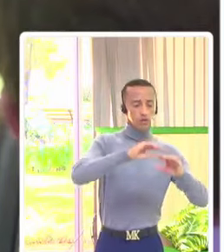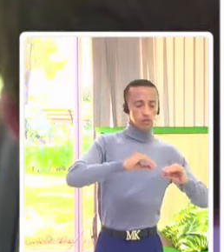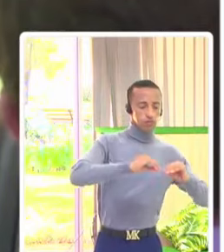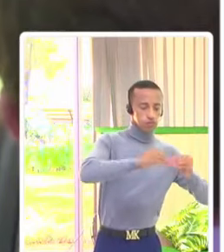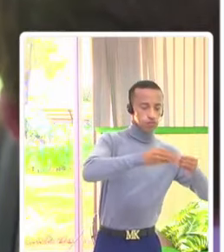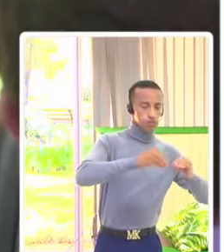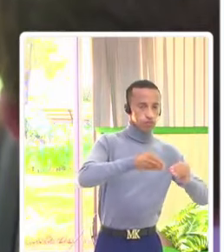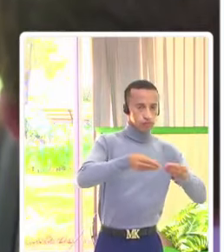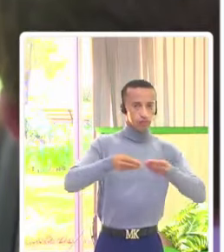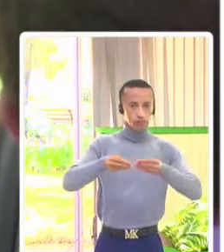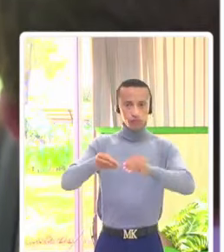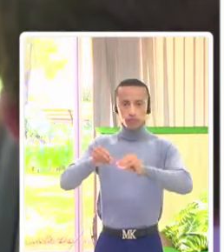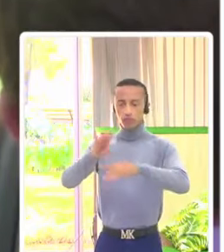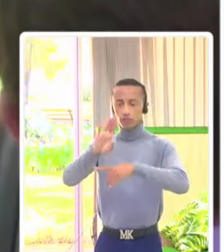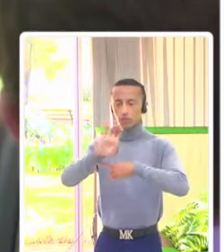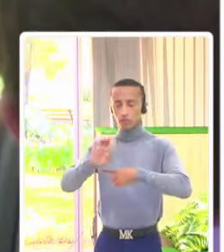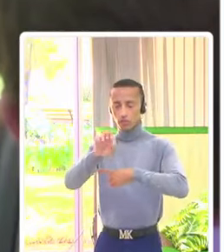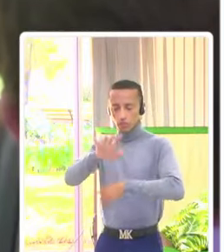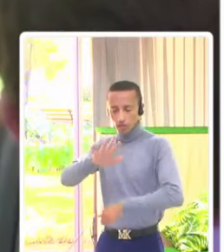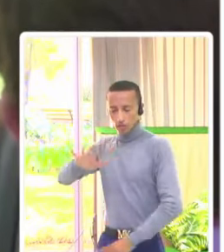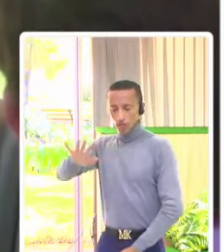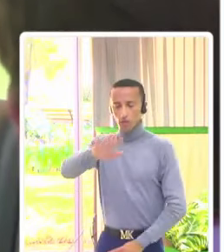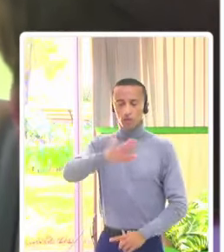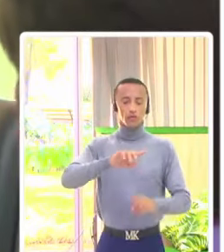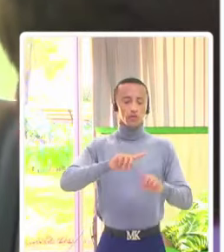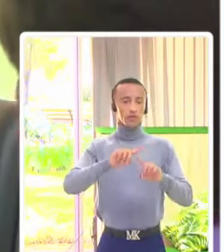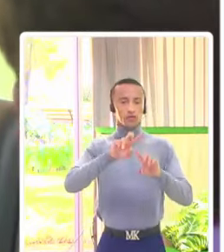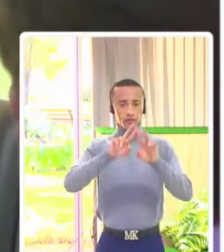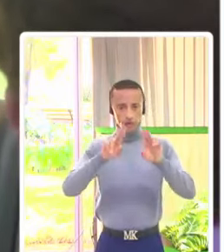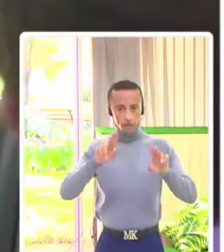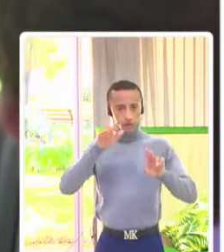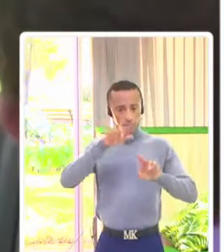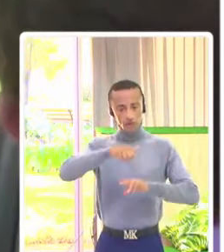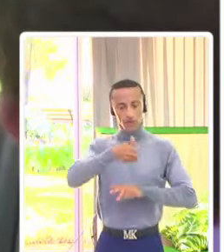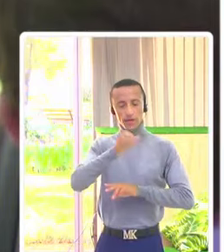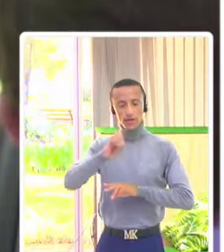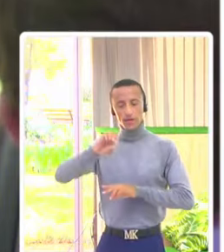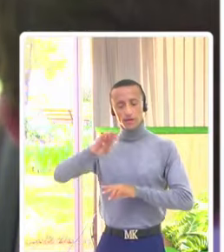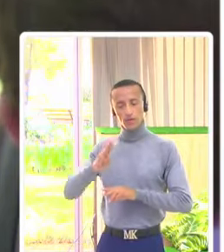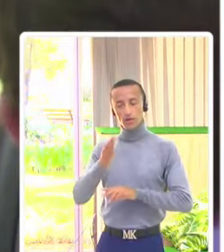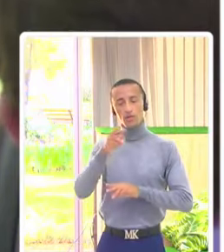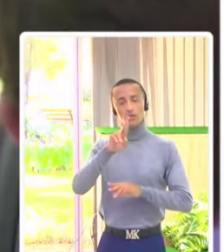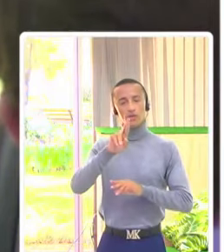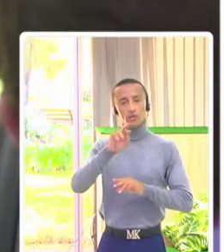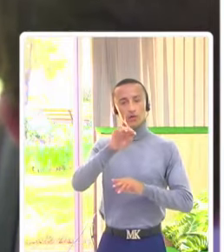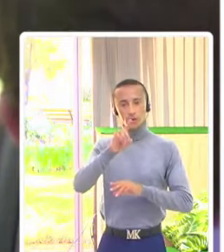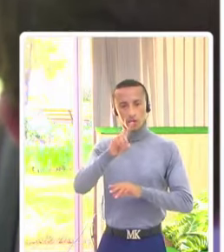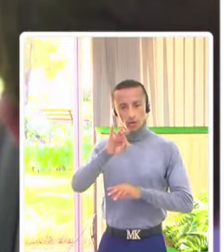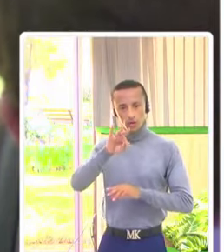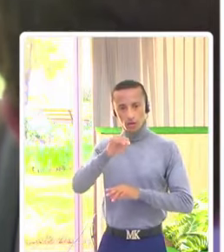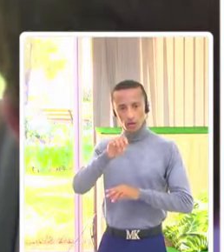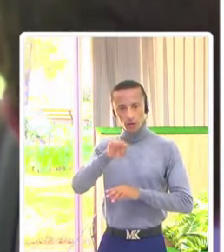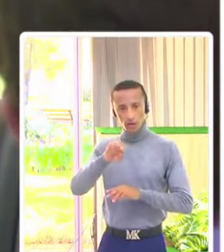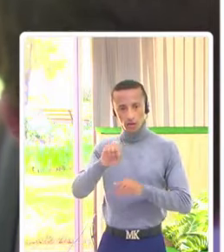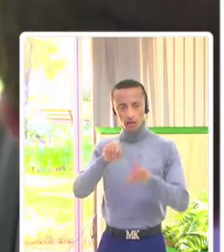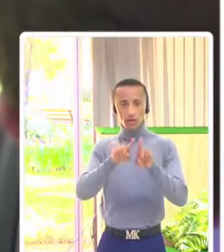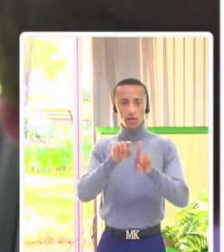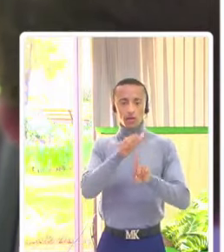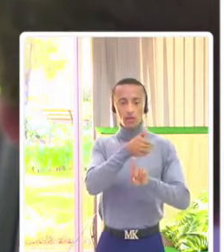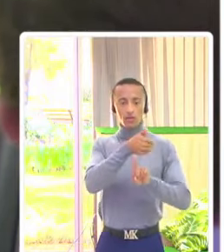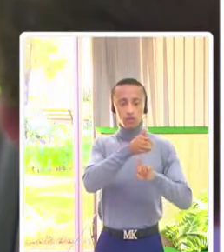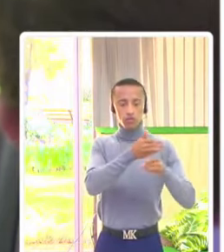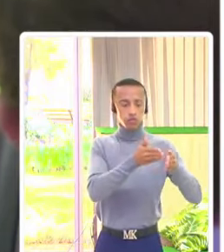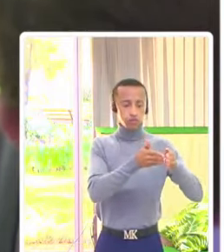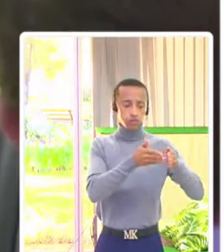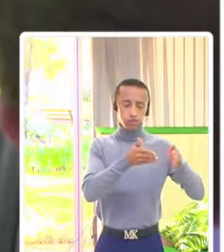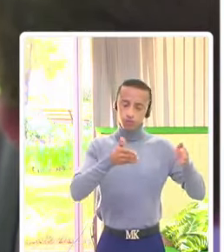whole $10 billion and concluded major agreements in just 3 years. So that's, I think, a good example of a major thing that we will see the success,